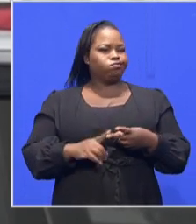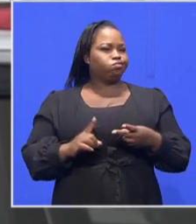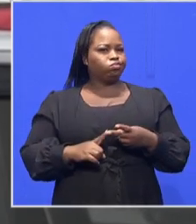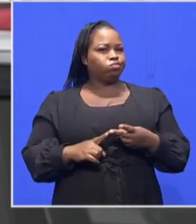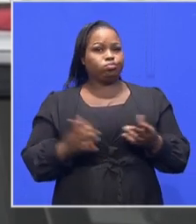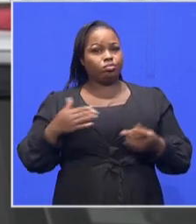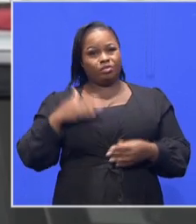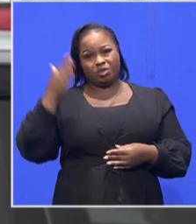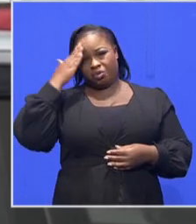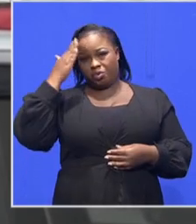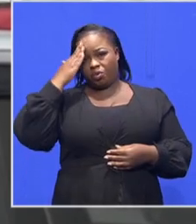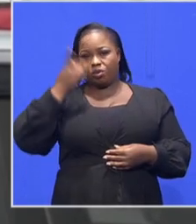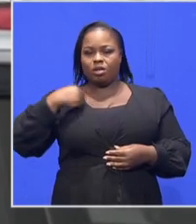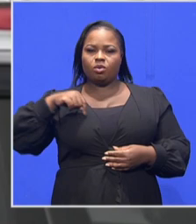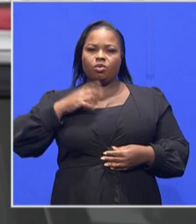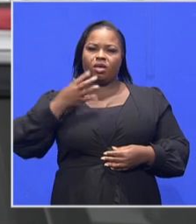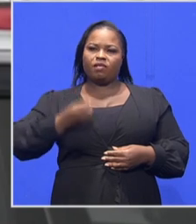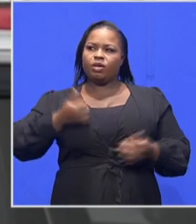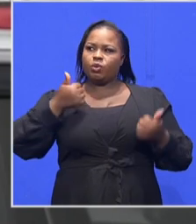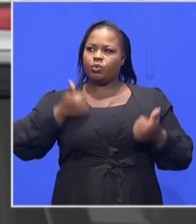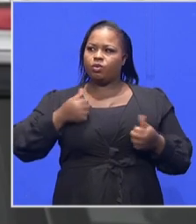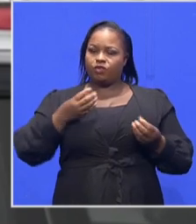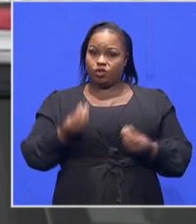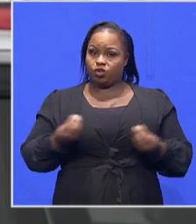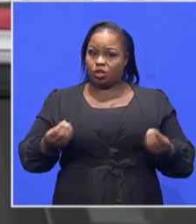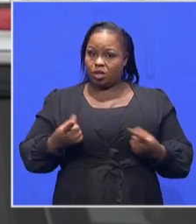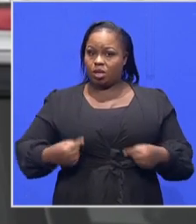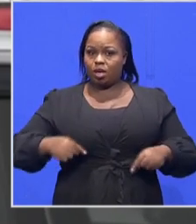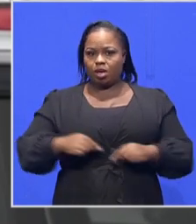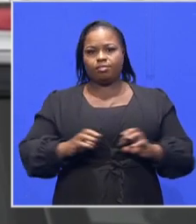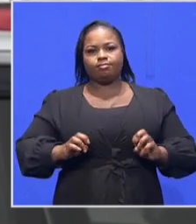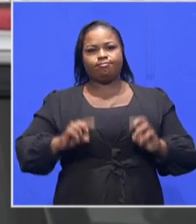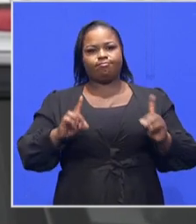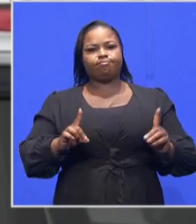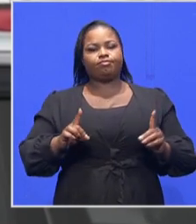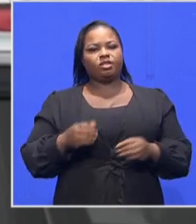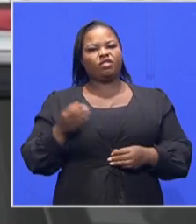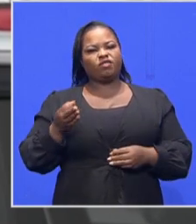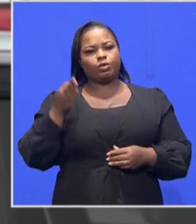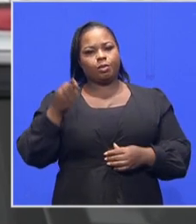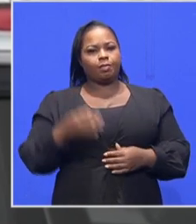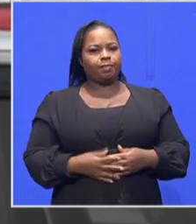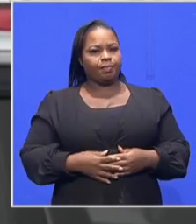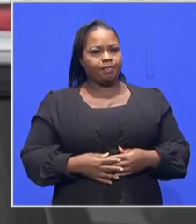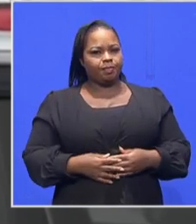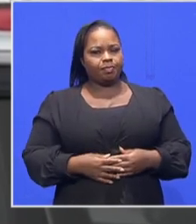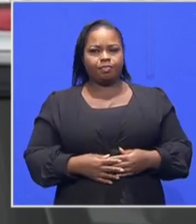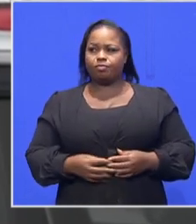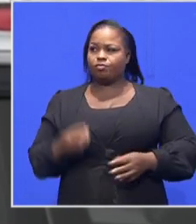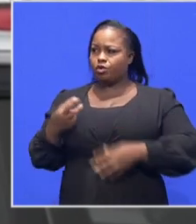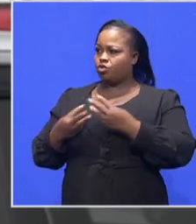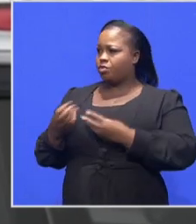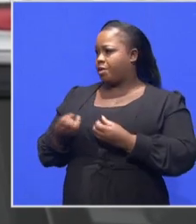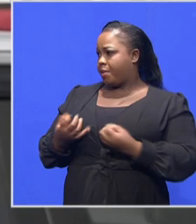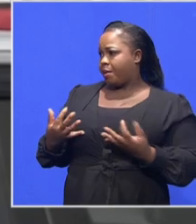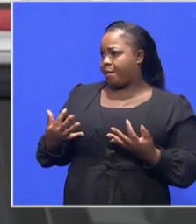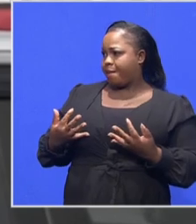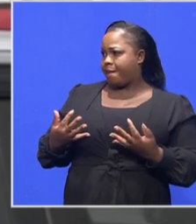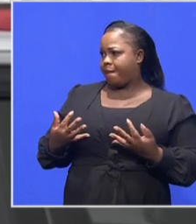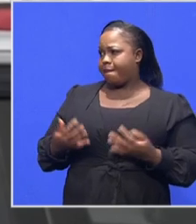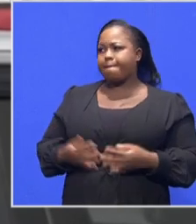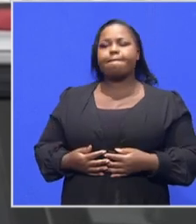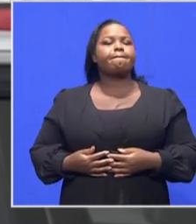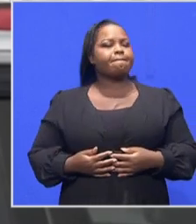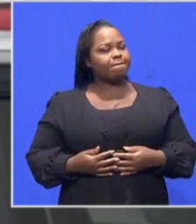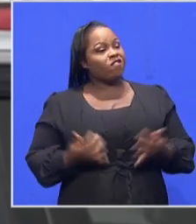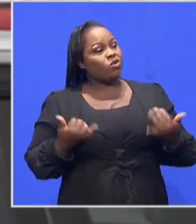knowing that we have a good avenue for our children to be educated and employed in the near future. How many jobs are we talking? Well, Ulrich, at this